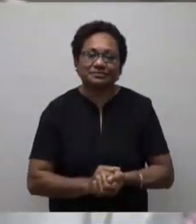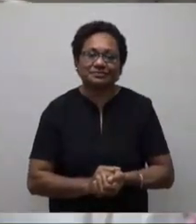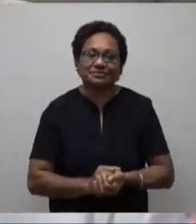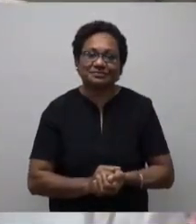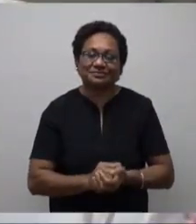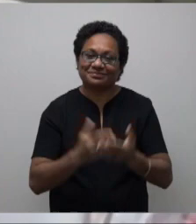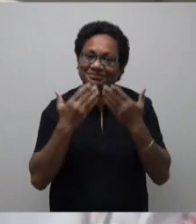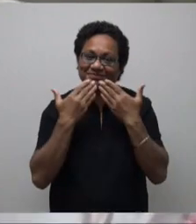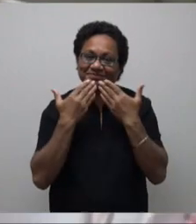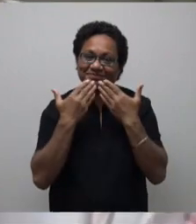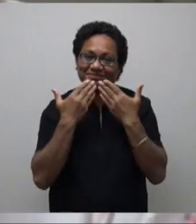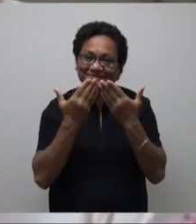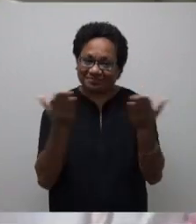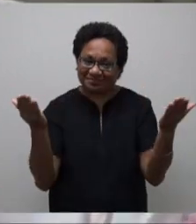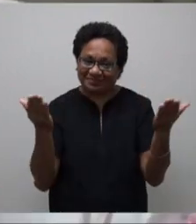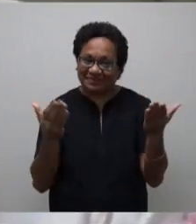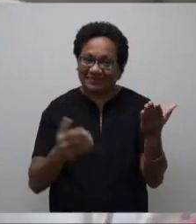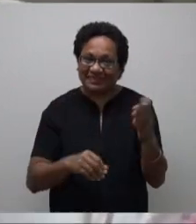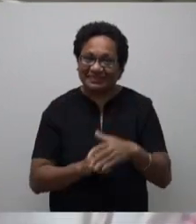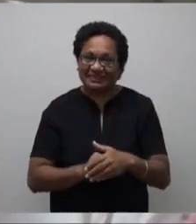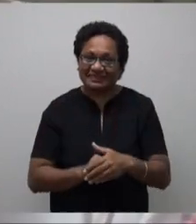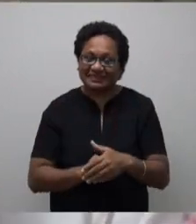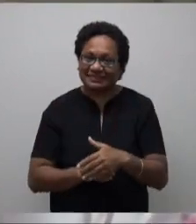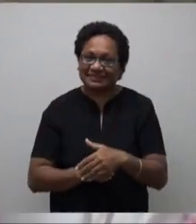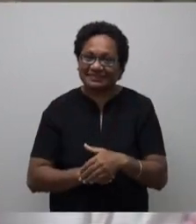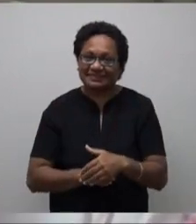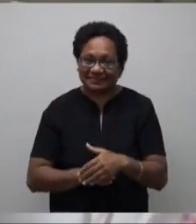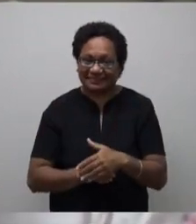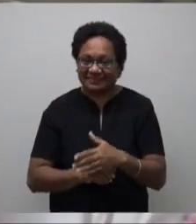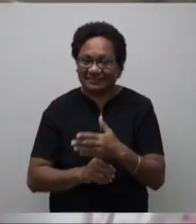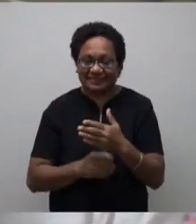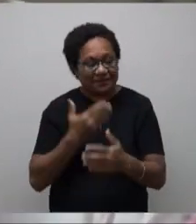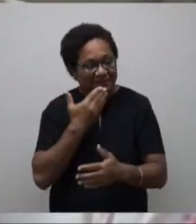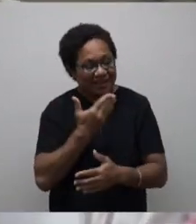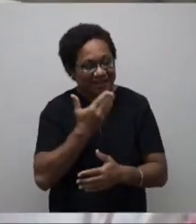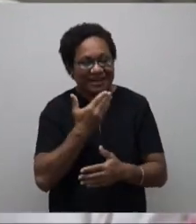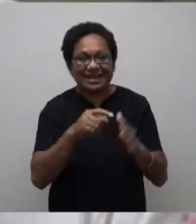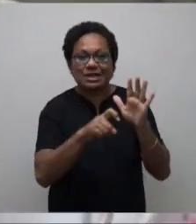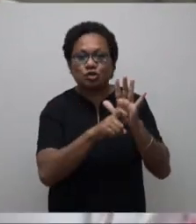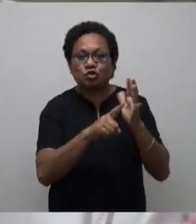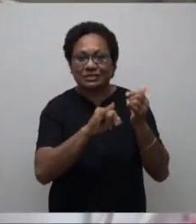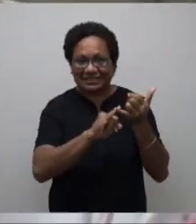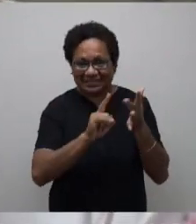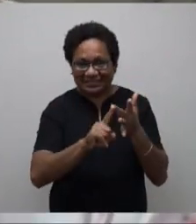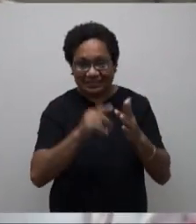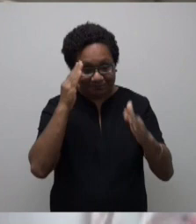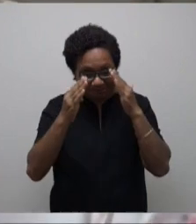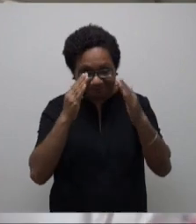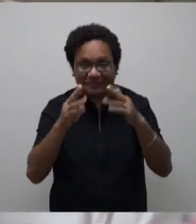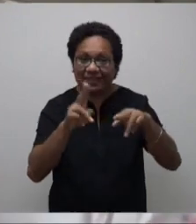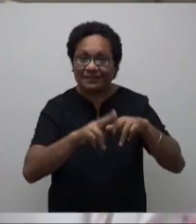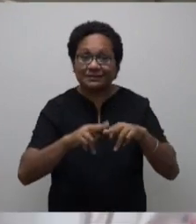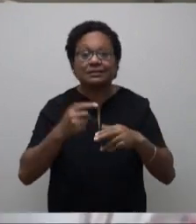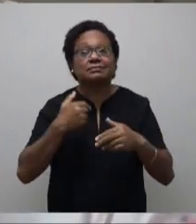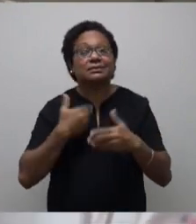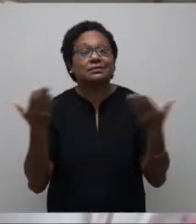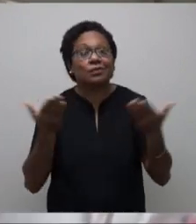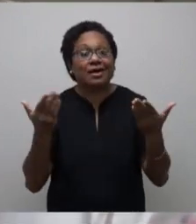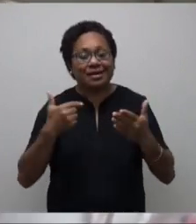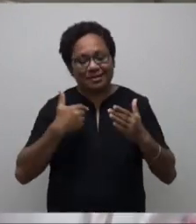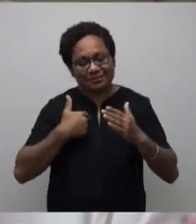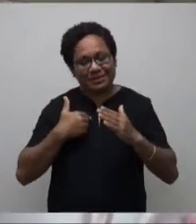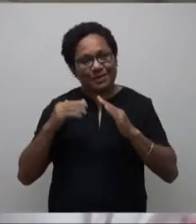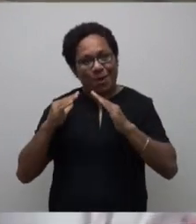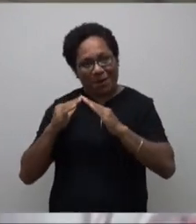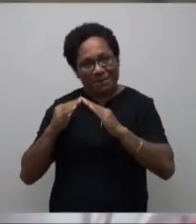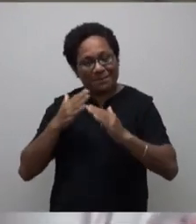Minaka Rusi, Mula Fiji. I'm recording this message at home, where I'm under